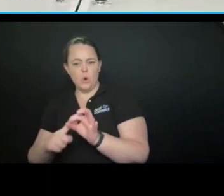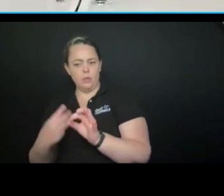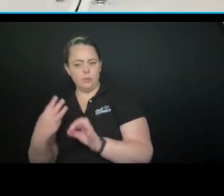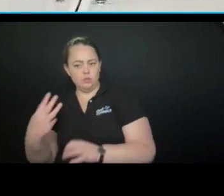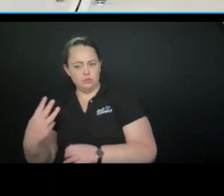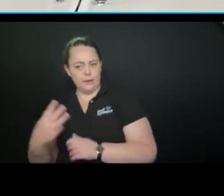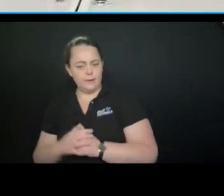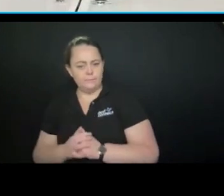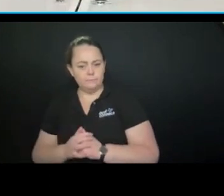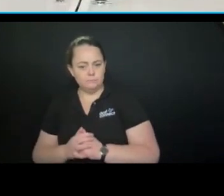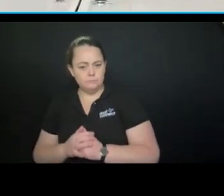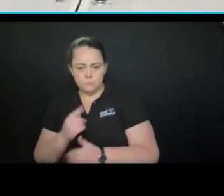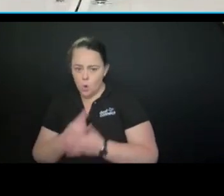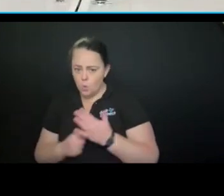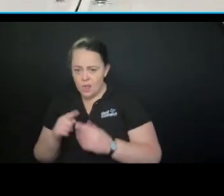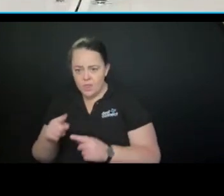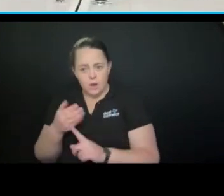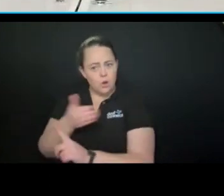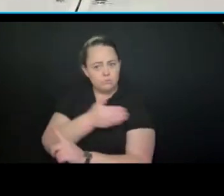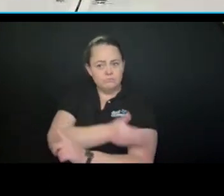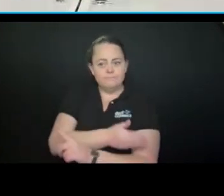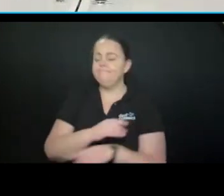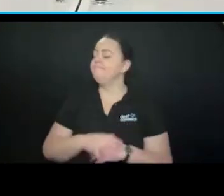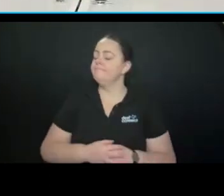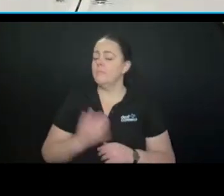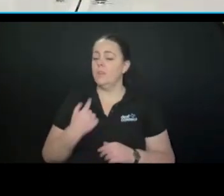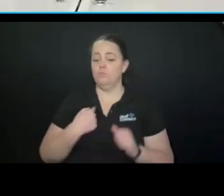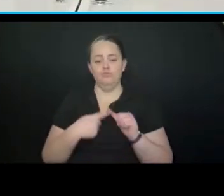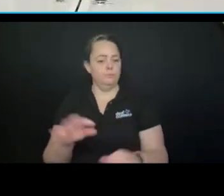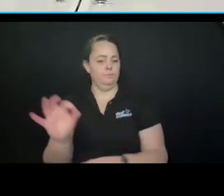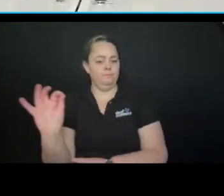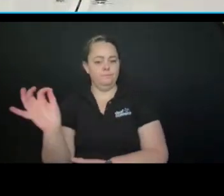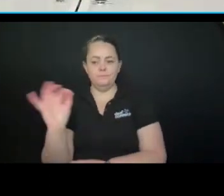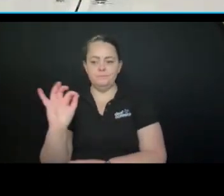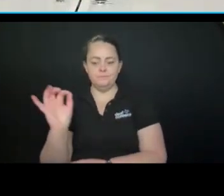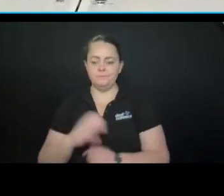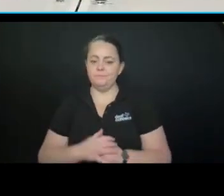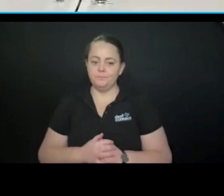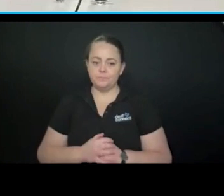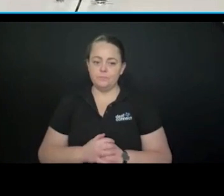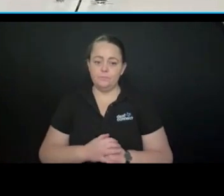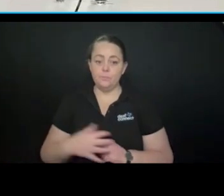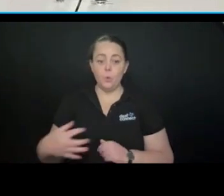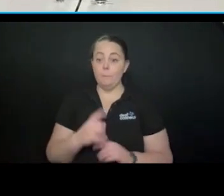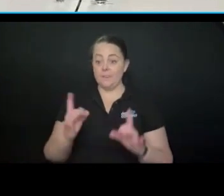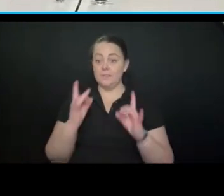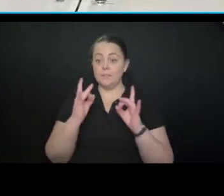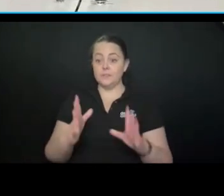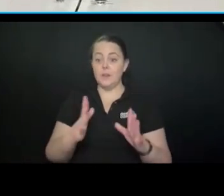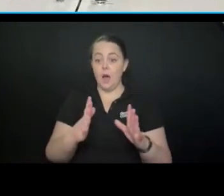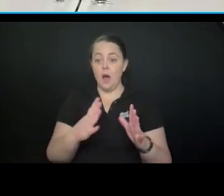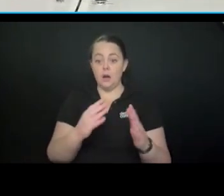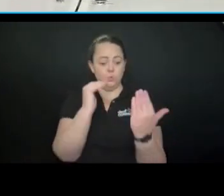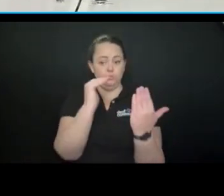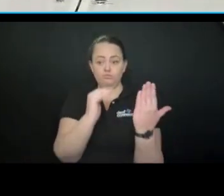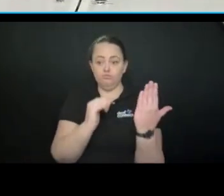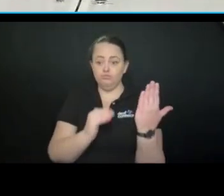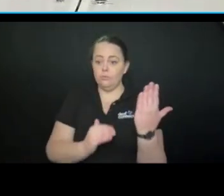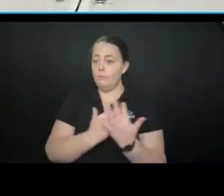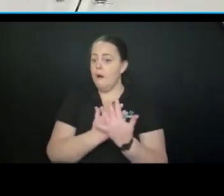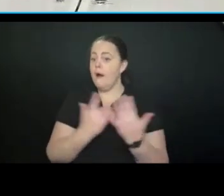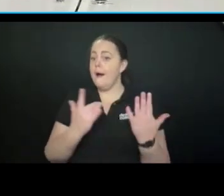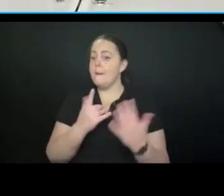workforce data from the 1st of April 2023. So the data collection for the workforce quality indicator requires the number of